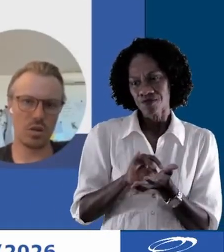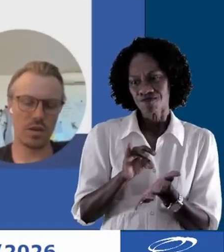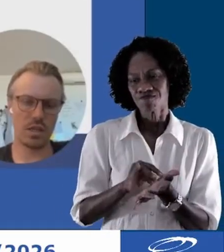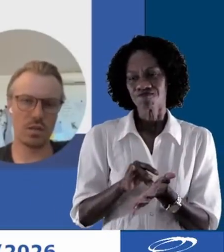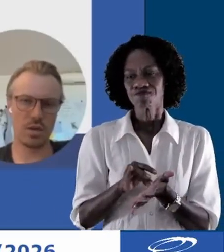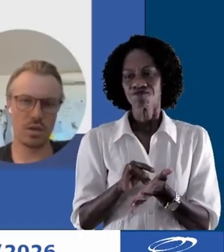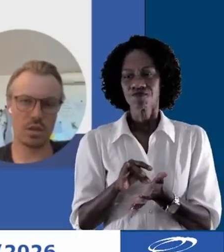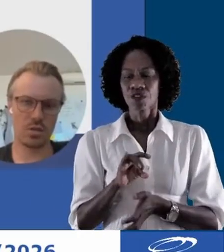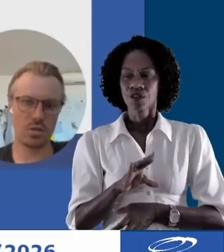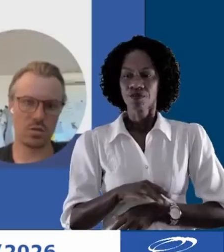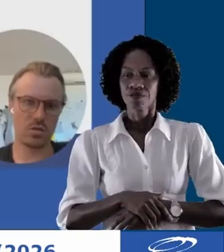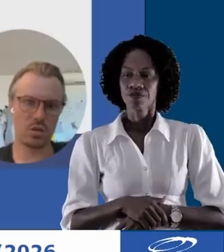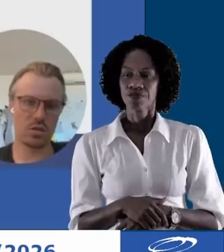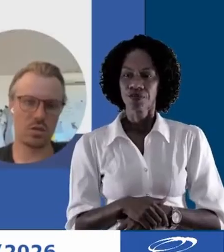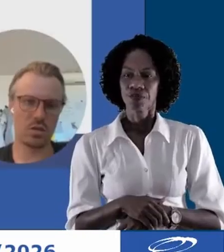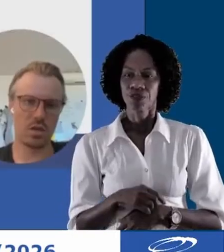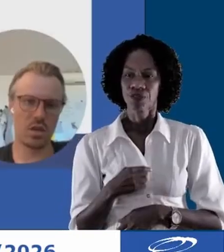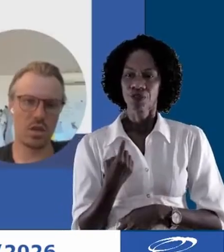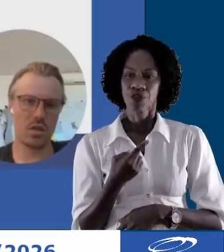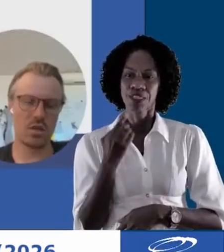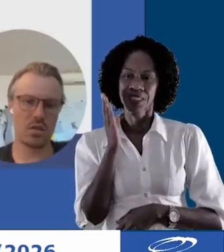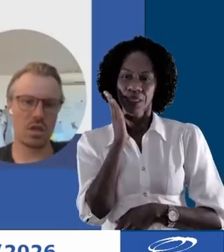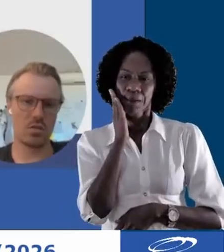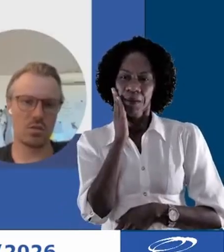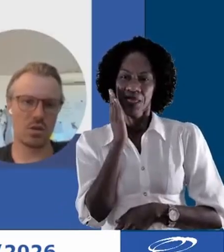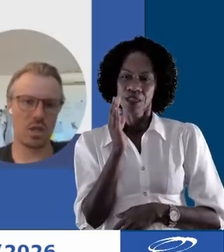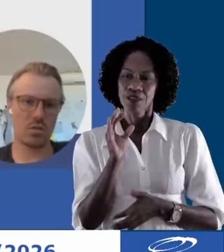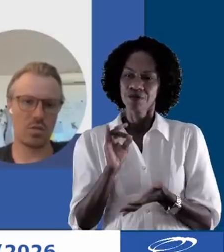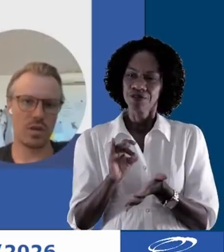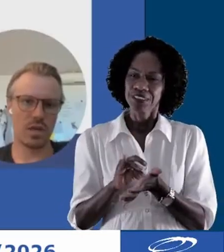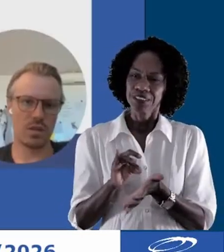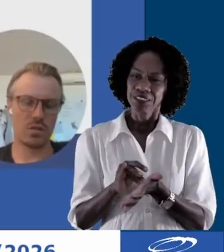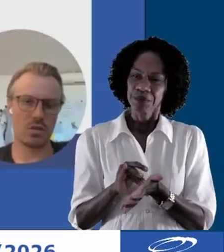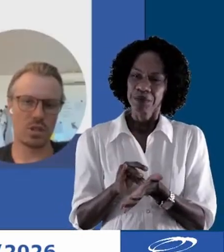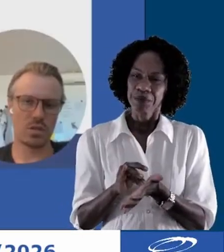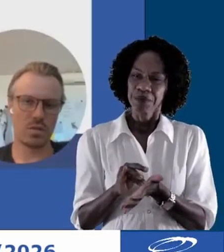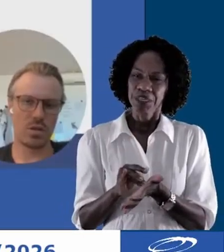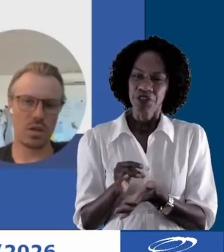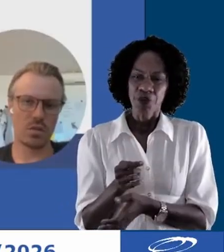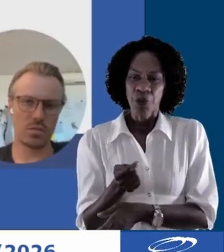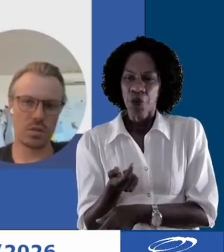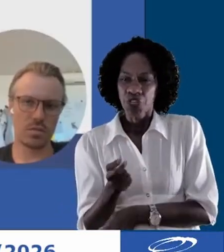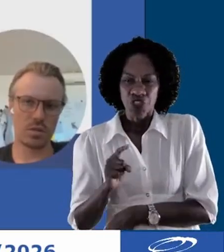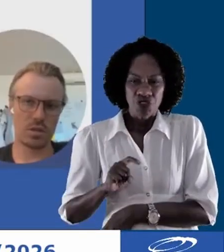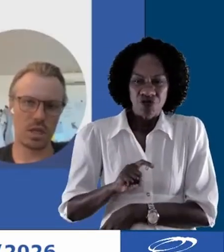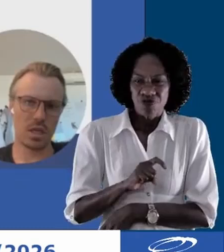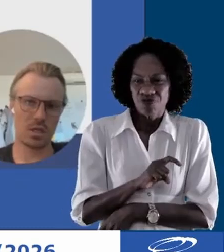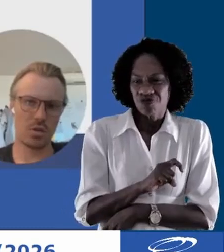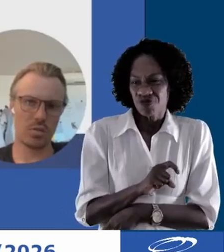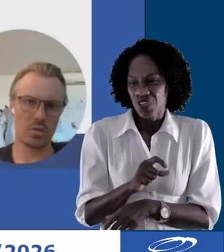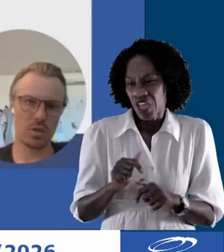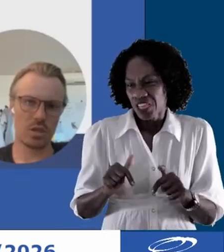of antibiotic tissue concentrations? Thus, I will try to provide and discuss some theoretical principles and